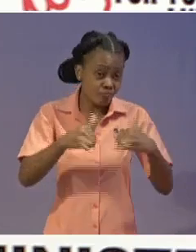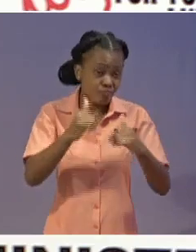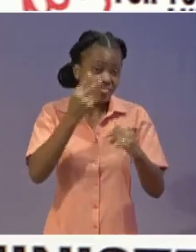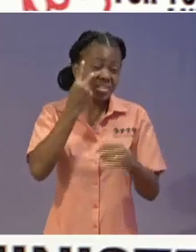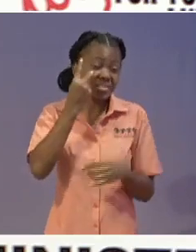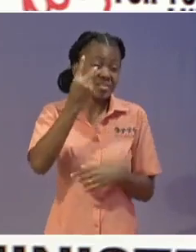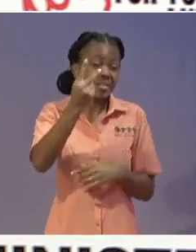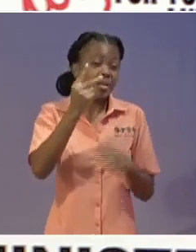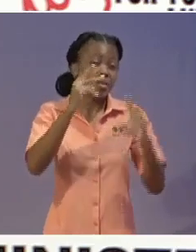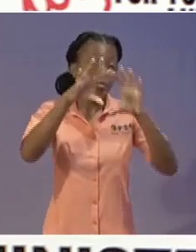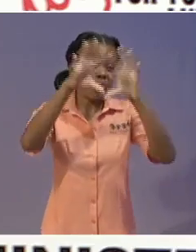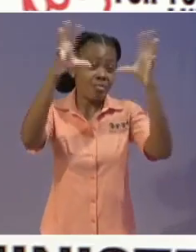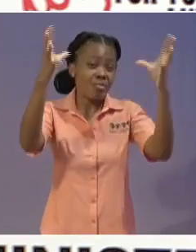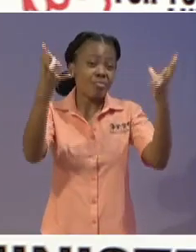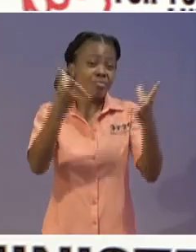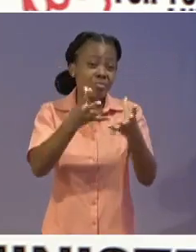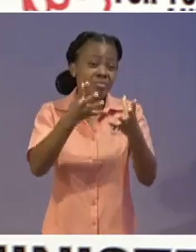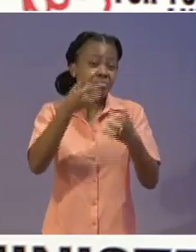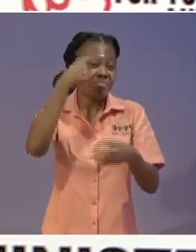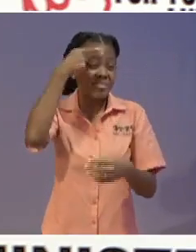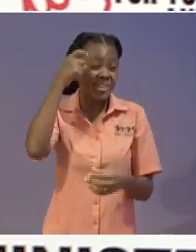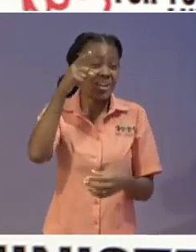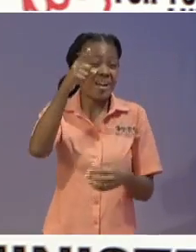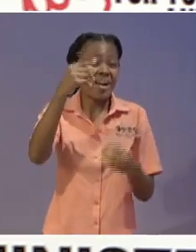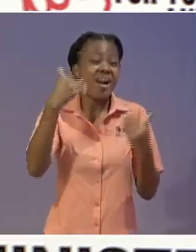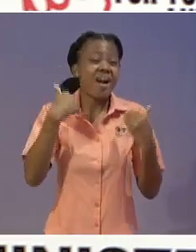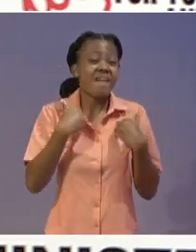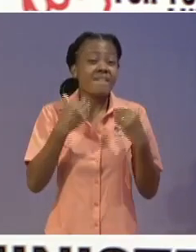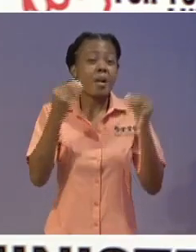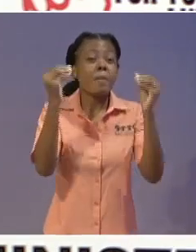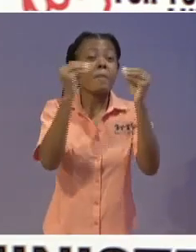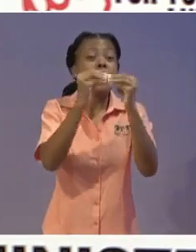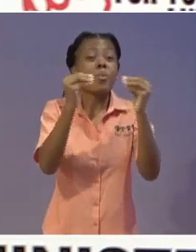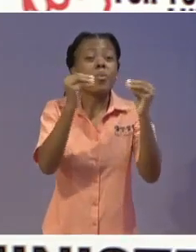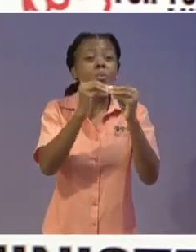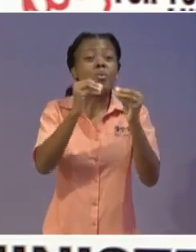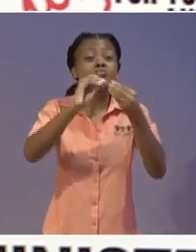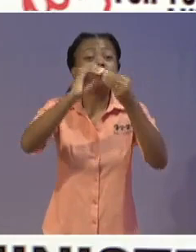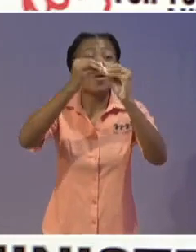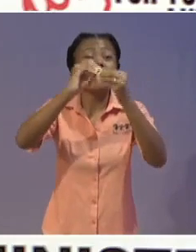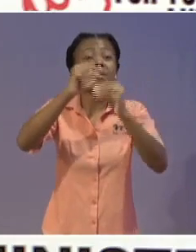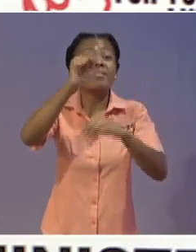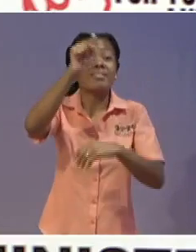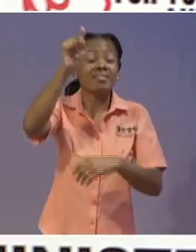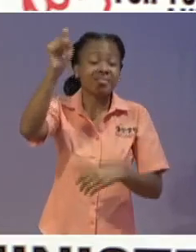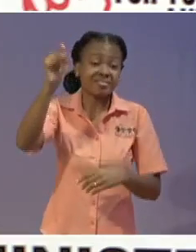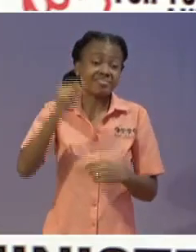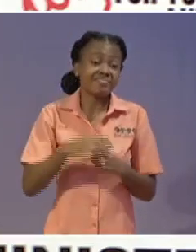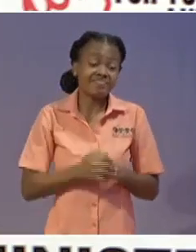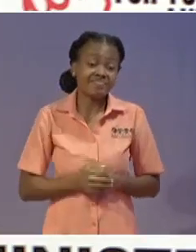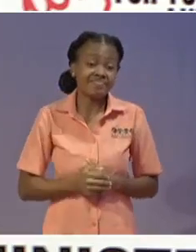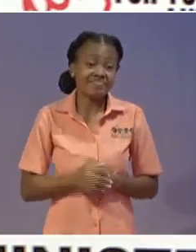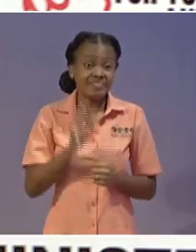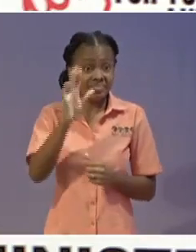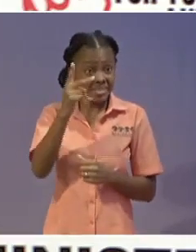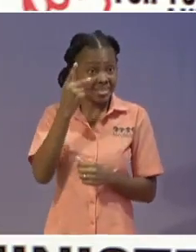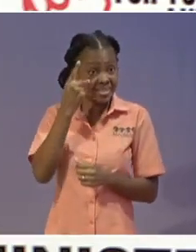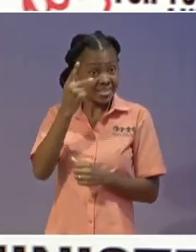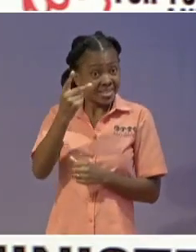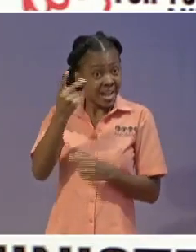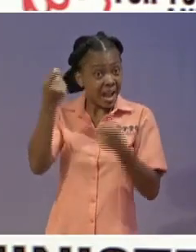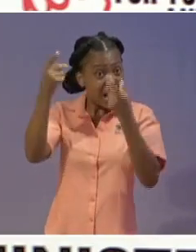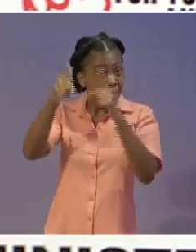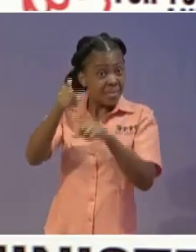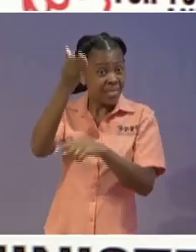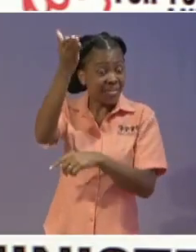numbers to gauge what is happening in terms of the clinical severity and of course trends as it relates to transmissibility. So our numbers